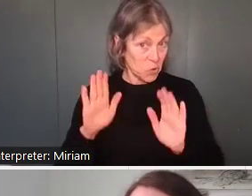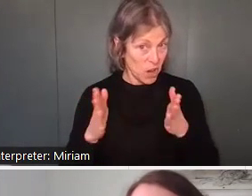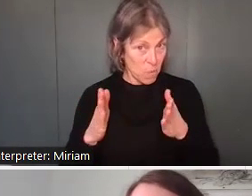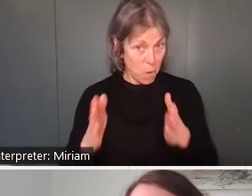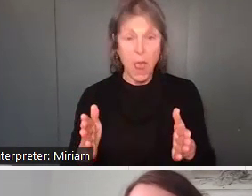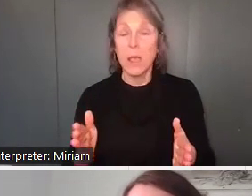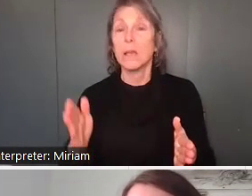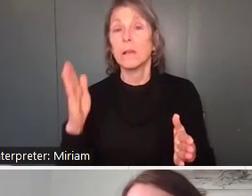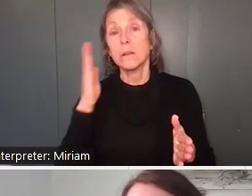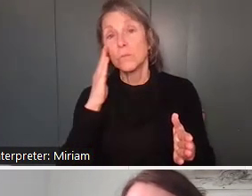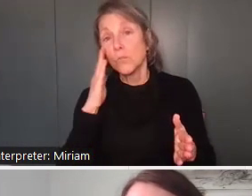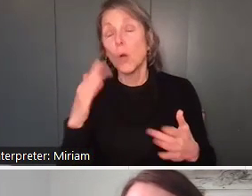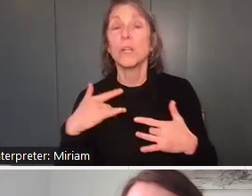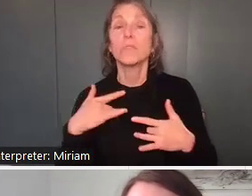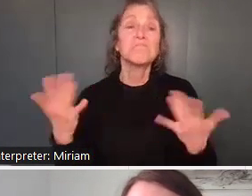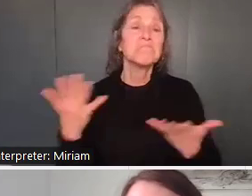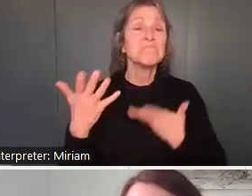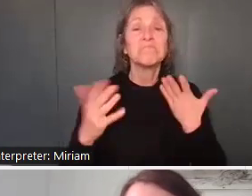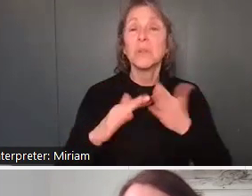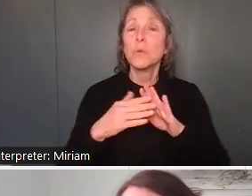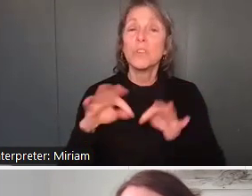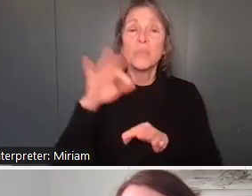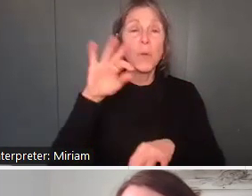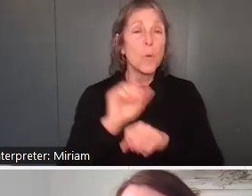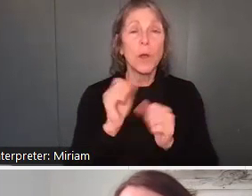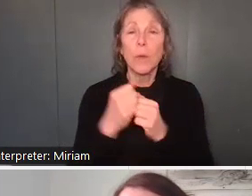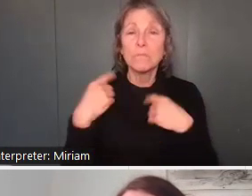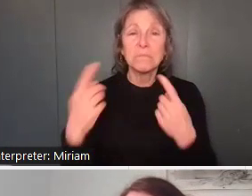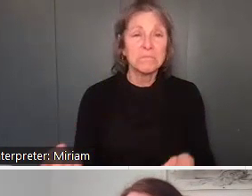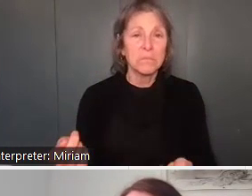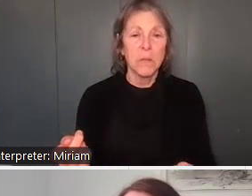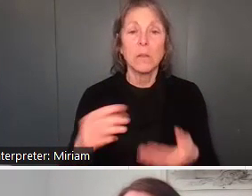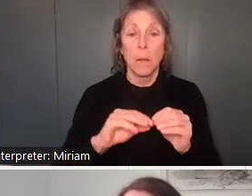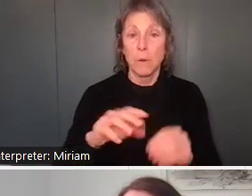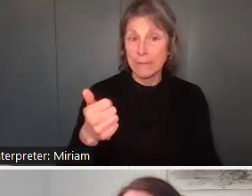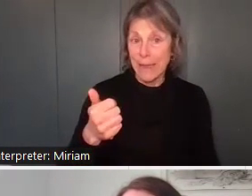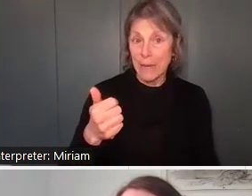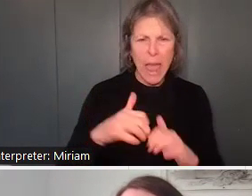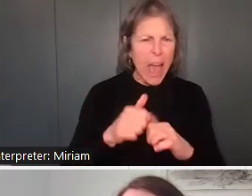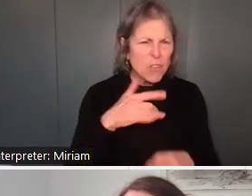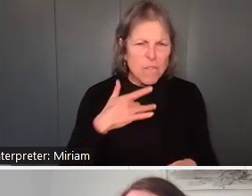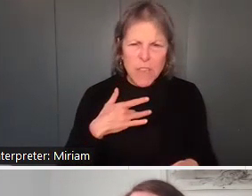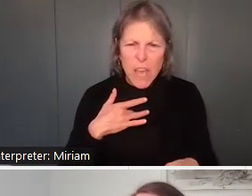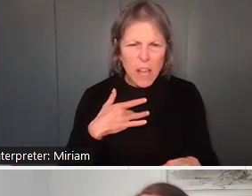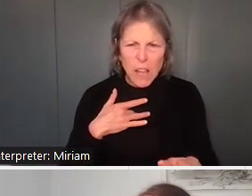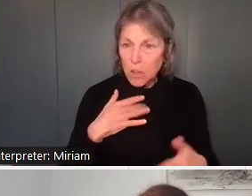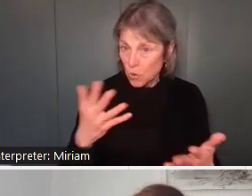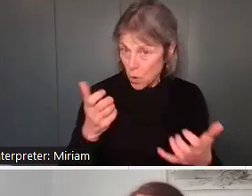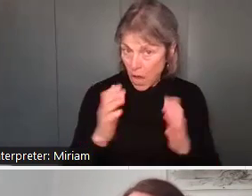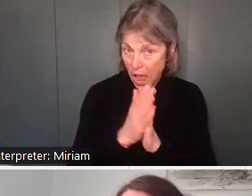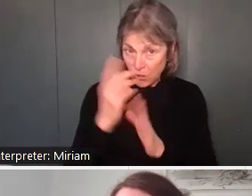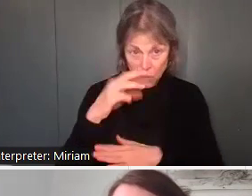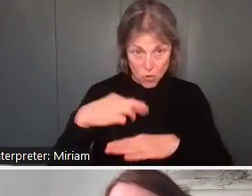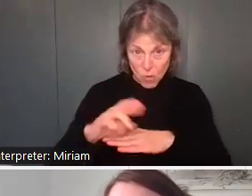person is aligned with the community spirit we've been working for. So for number 10, how do folks feel? Do we want to ask for a